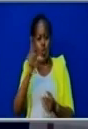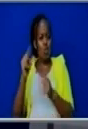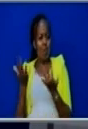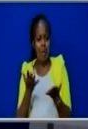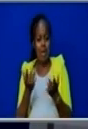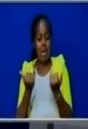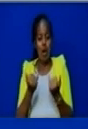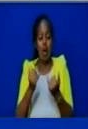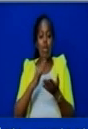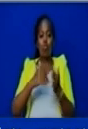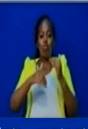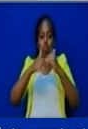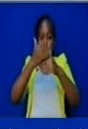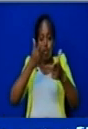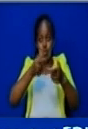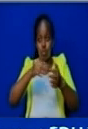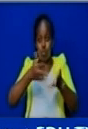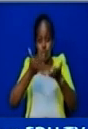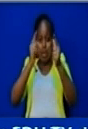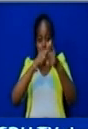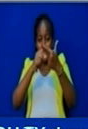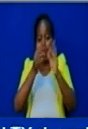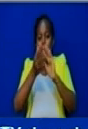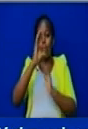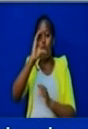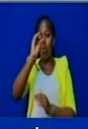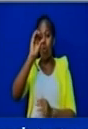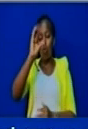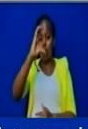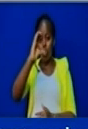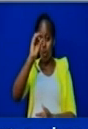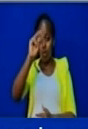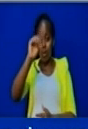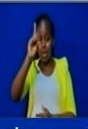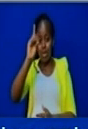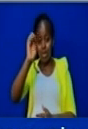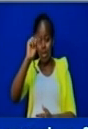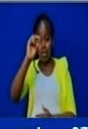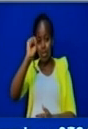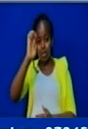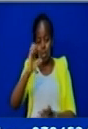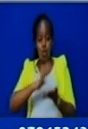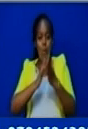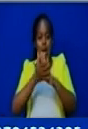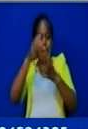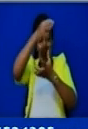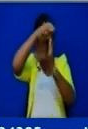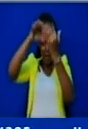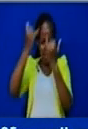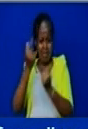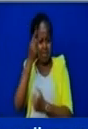up Mhm. and then Into the atmosphere. condenses, yes, and condenses as clouds. Okay. Yes. Now that cloud is